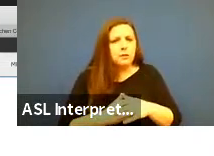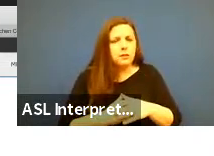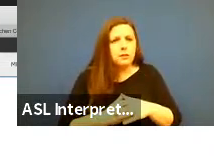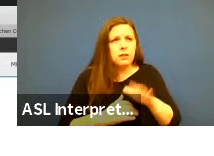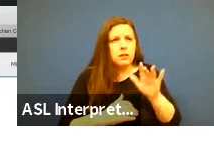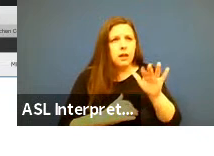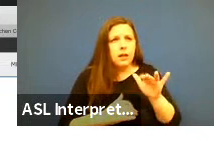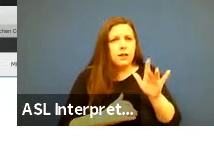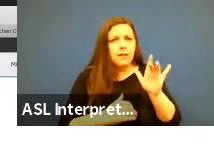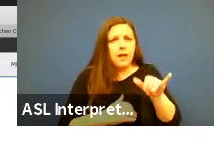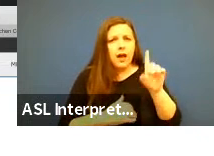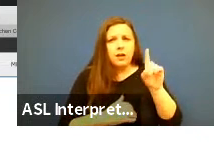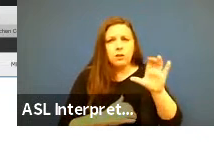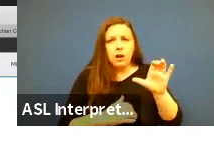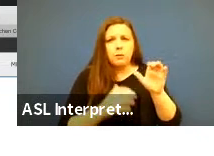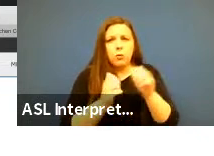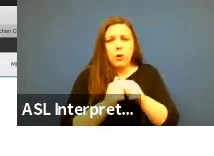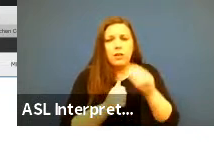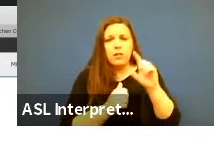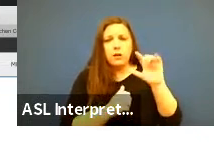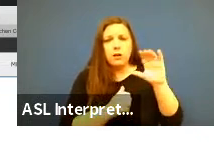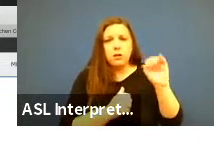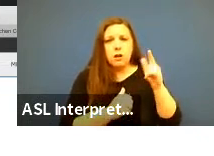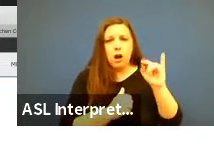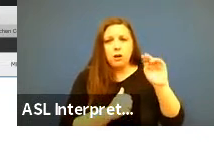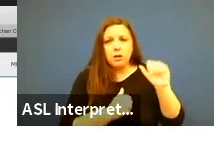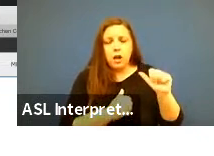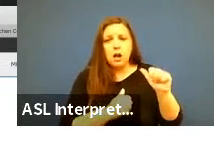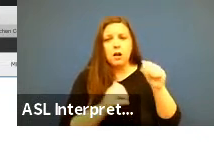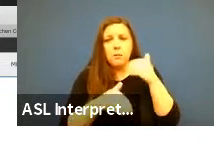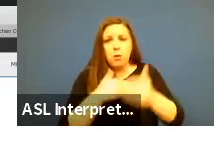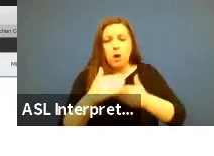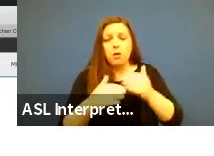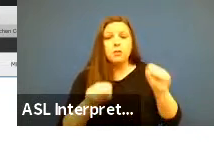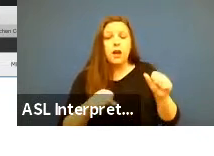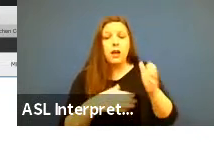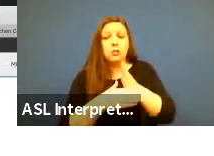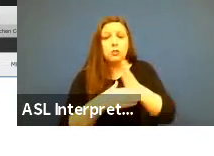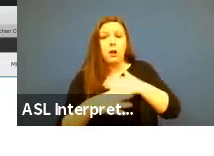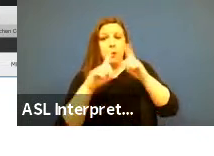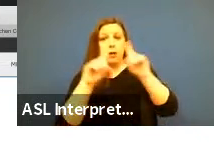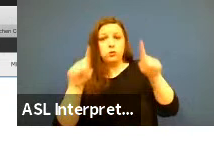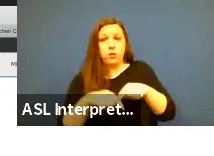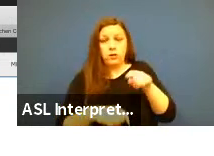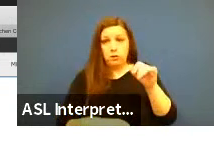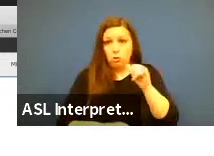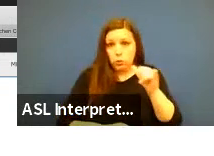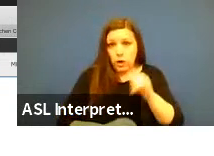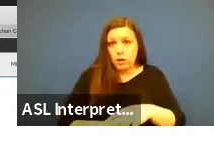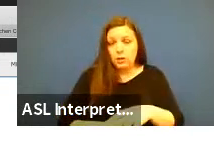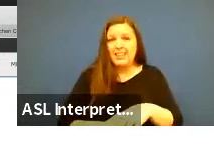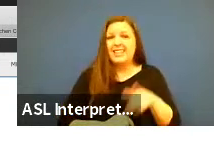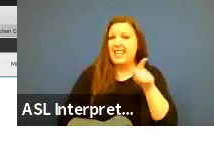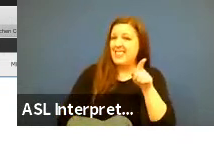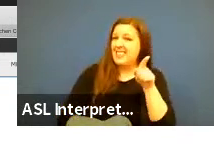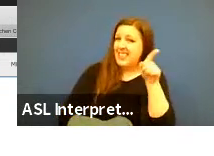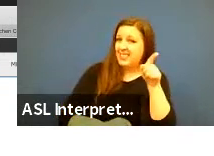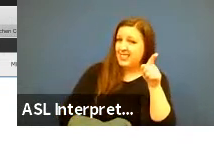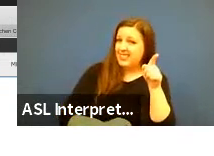the document with the cognitive progress? I can share my screen as well. Is it this one?